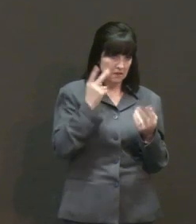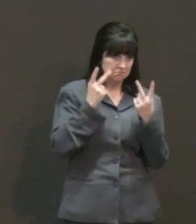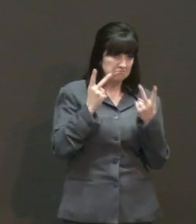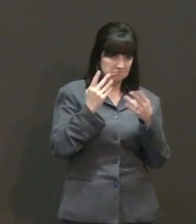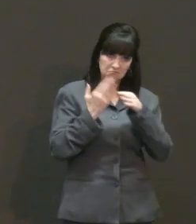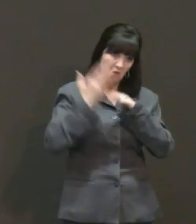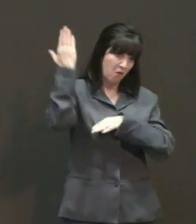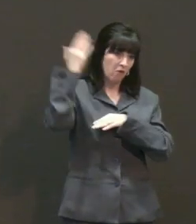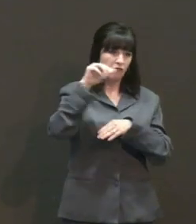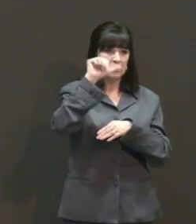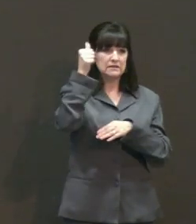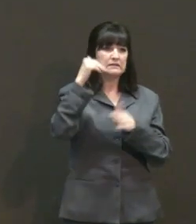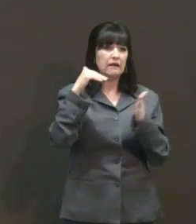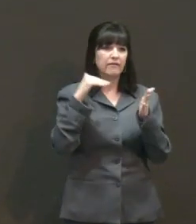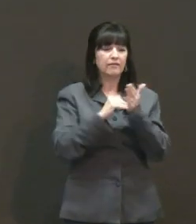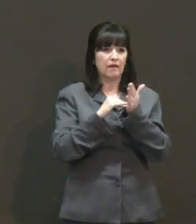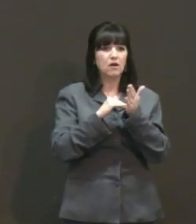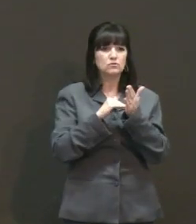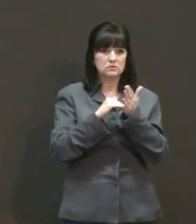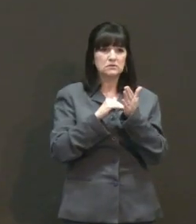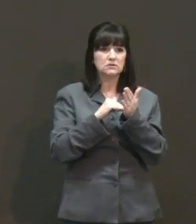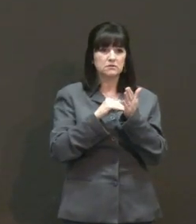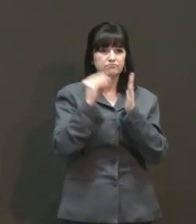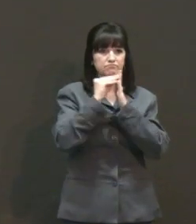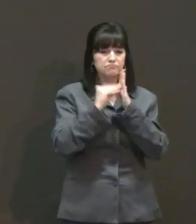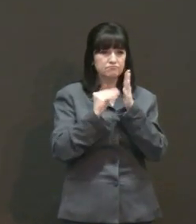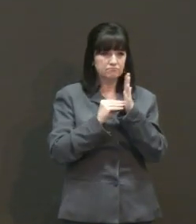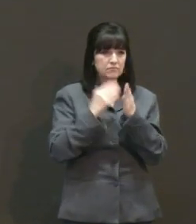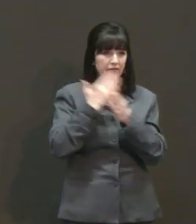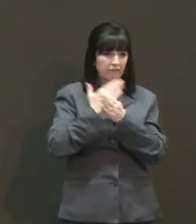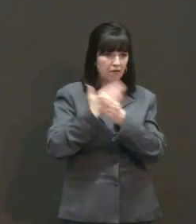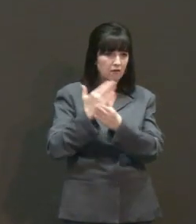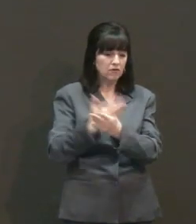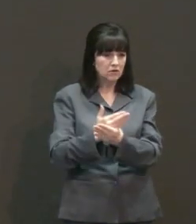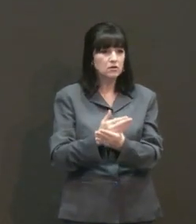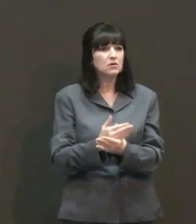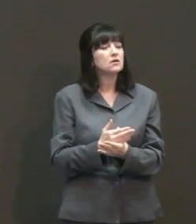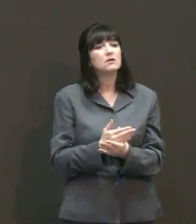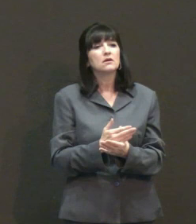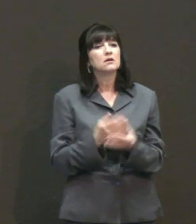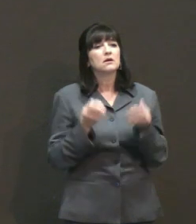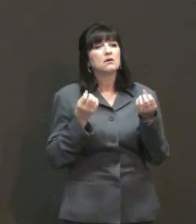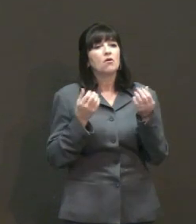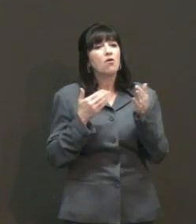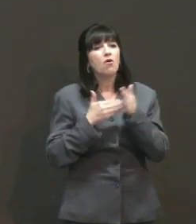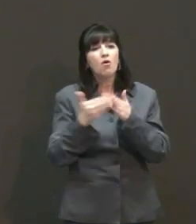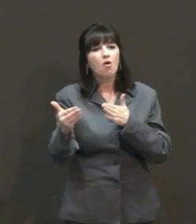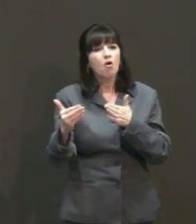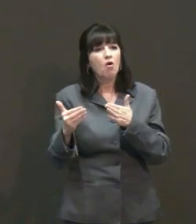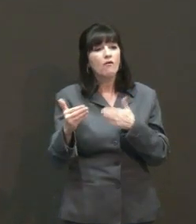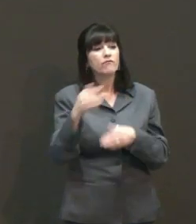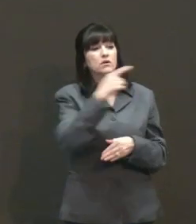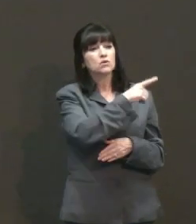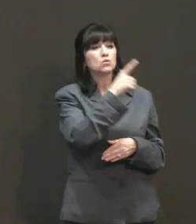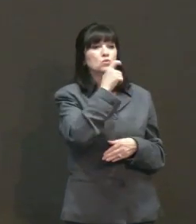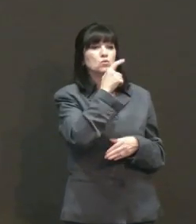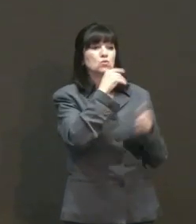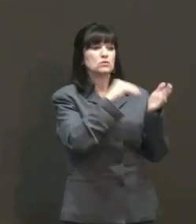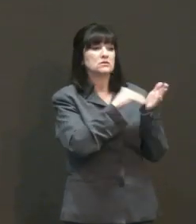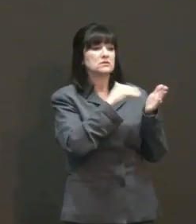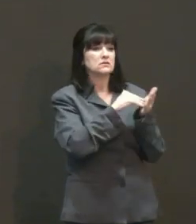10,000, half of the time the ordering providers did not put race or ethnicity